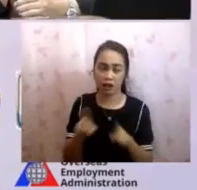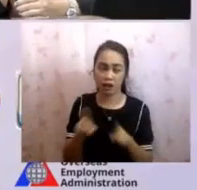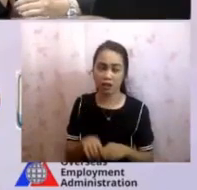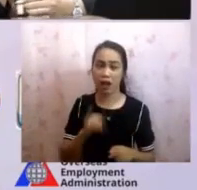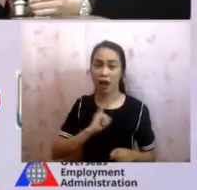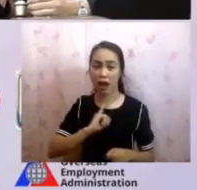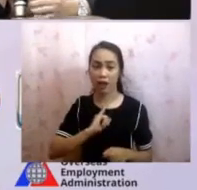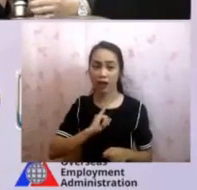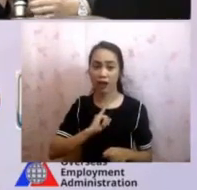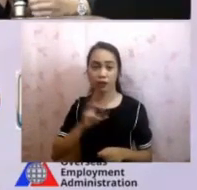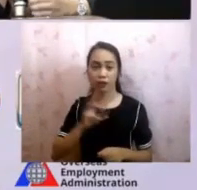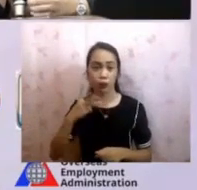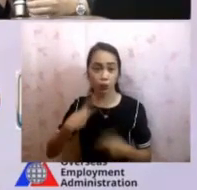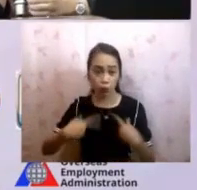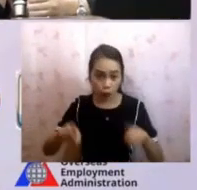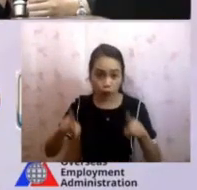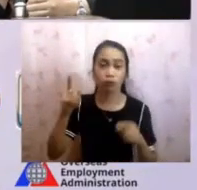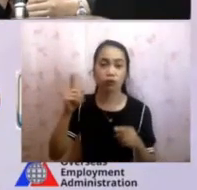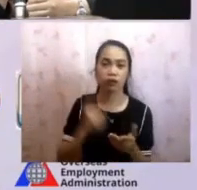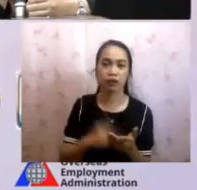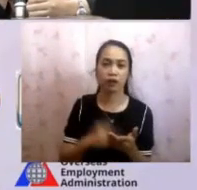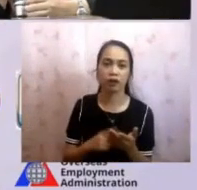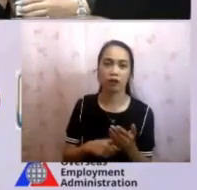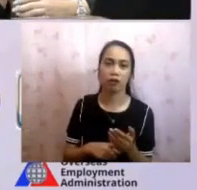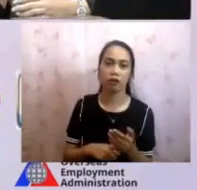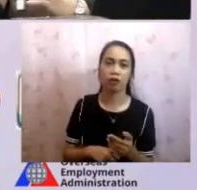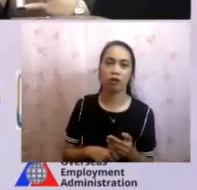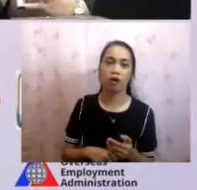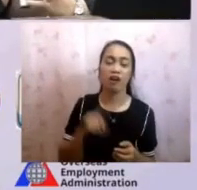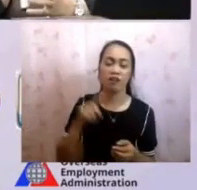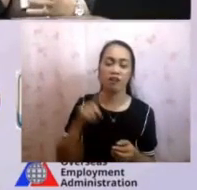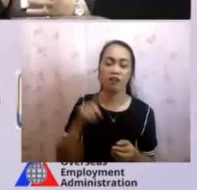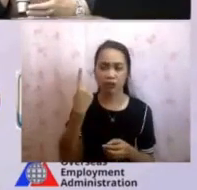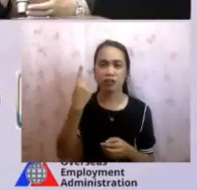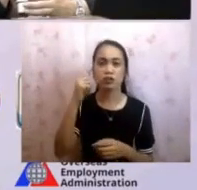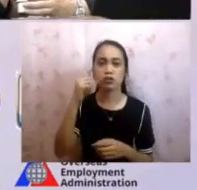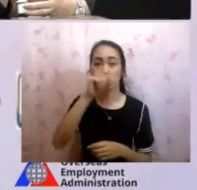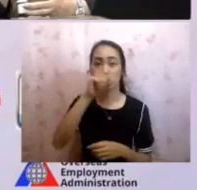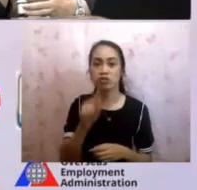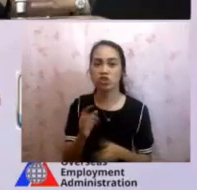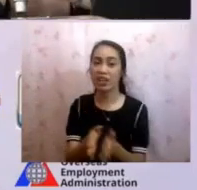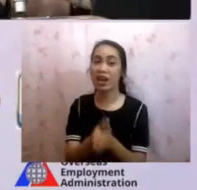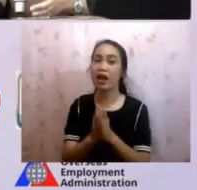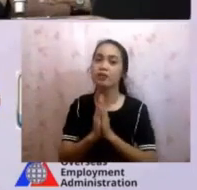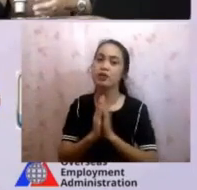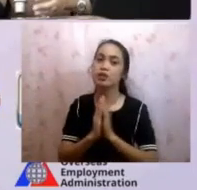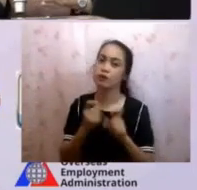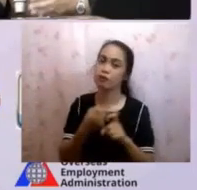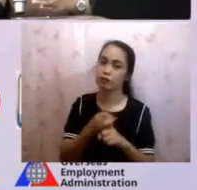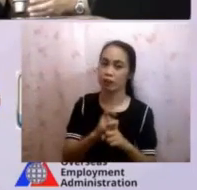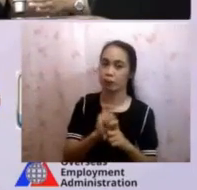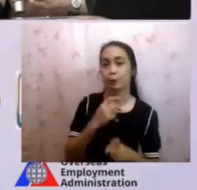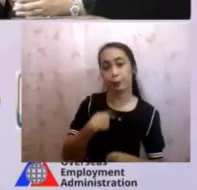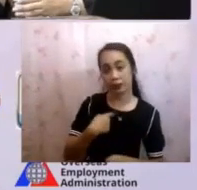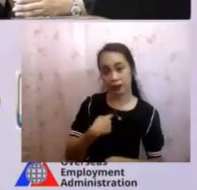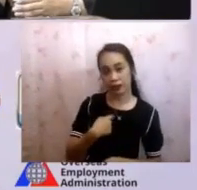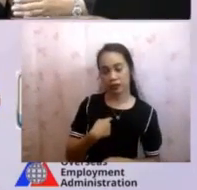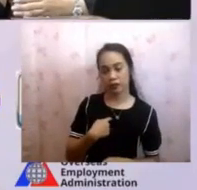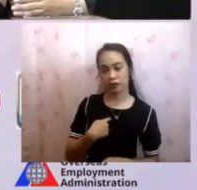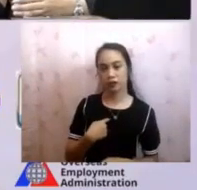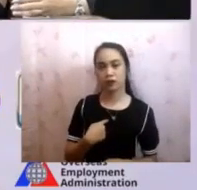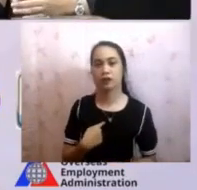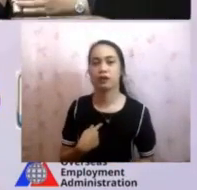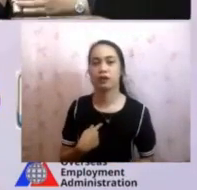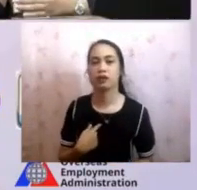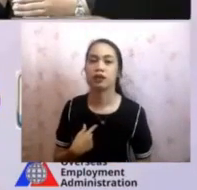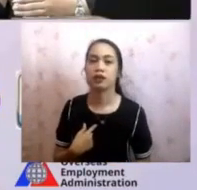So when I went there, when the interviewer asked me, the very first question pagid nga iyang gi-ask na ako aside from my name, wala siya